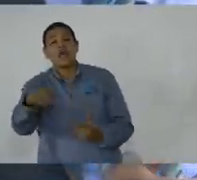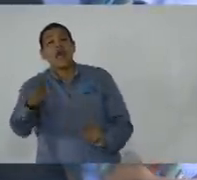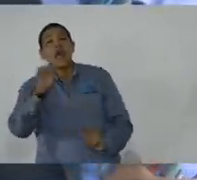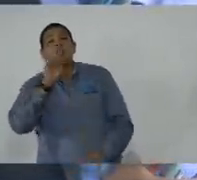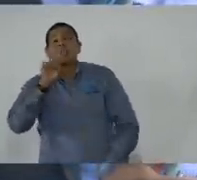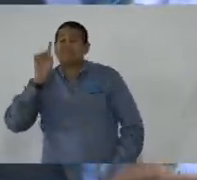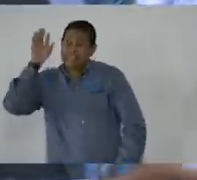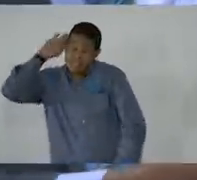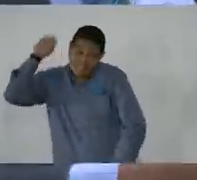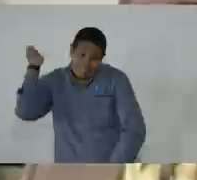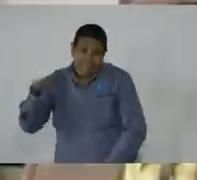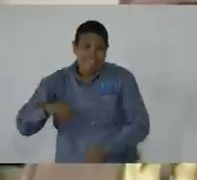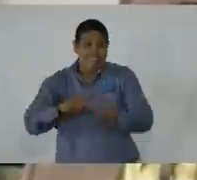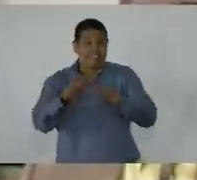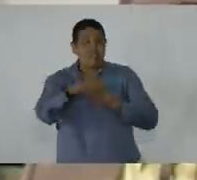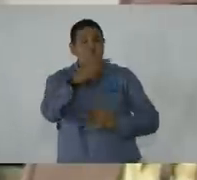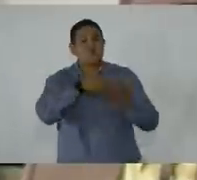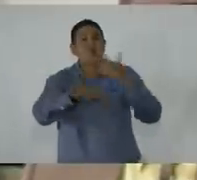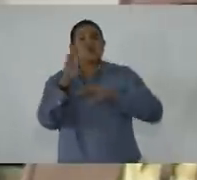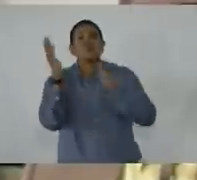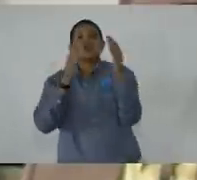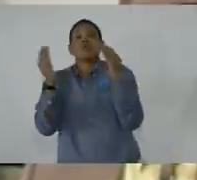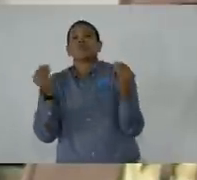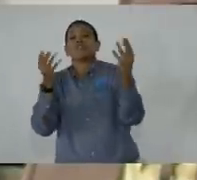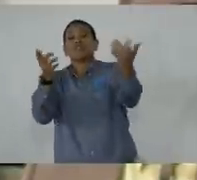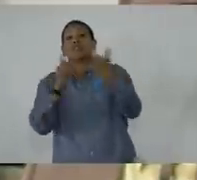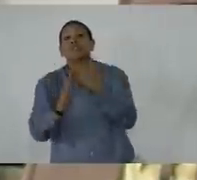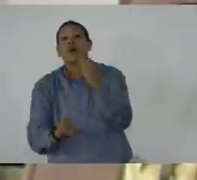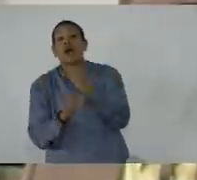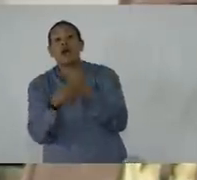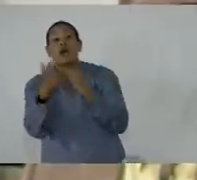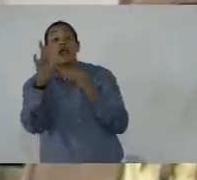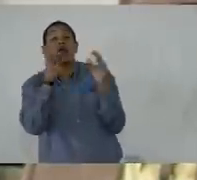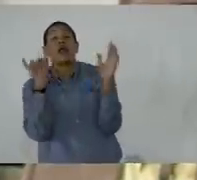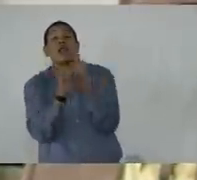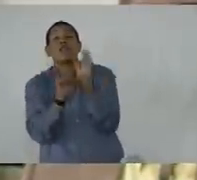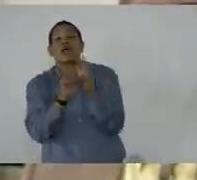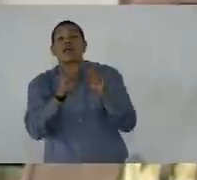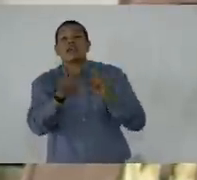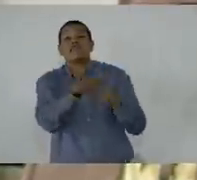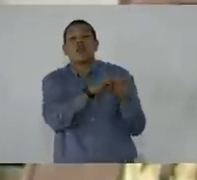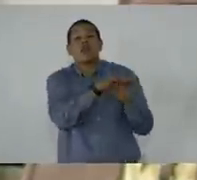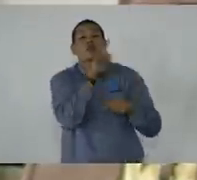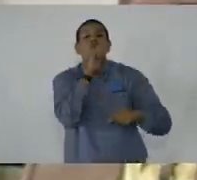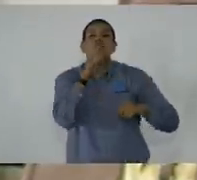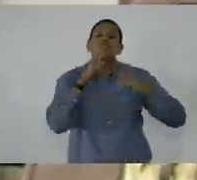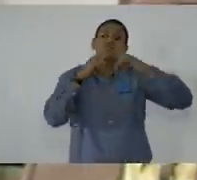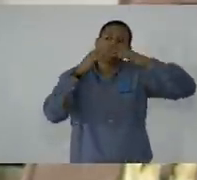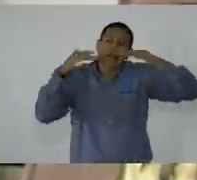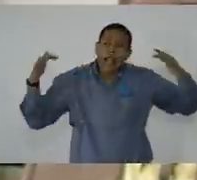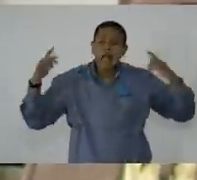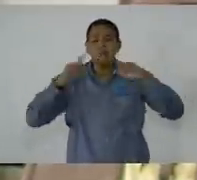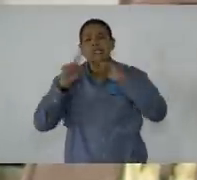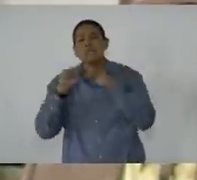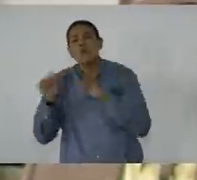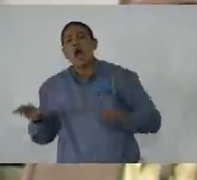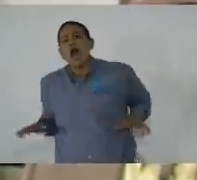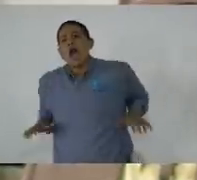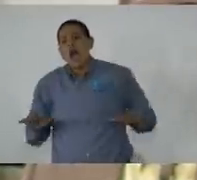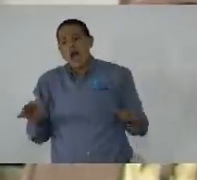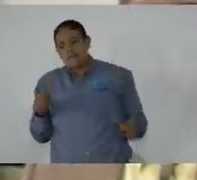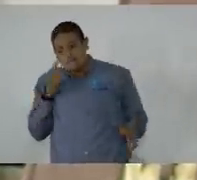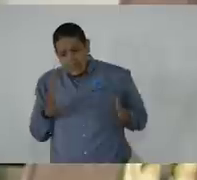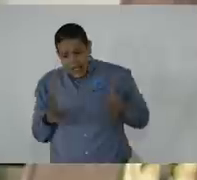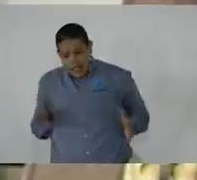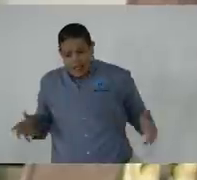of social services being offered. And I've already identified areas to introduce a range of dynamic activities. Madam